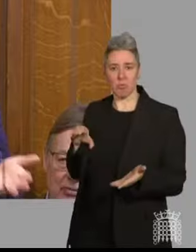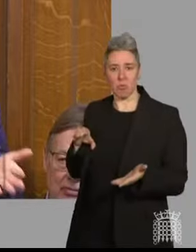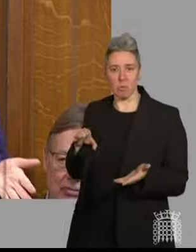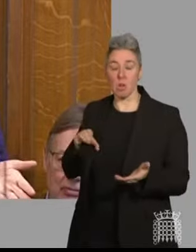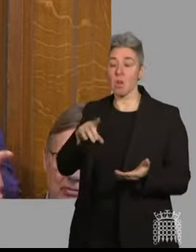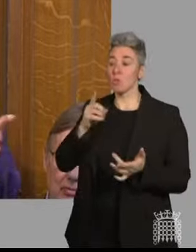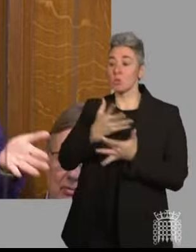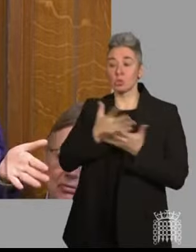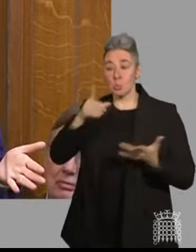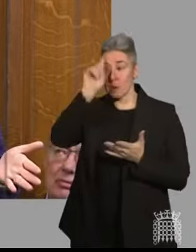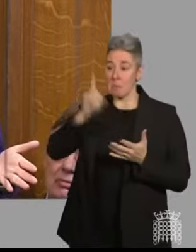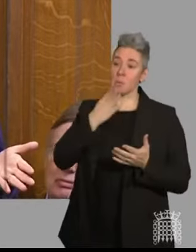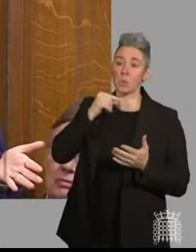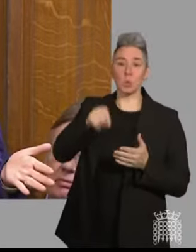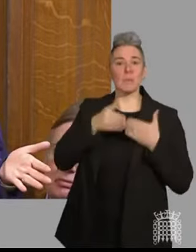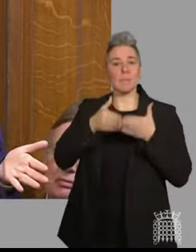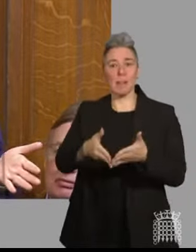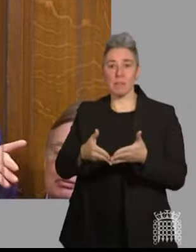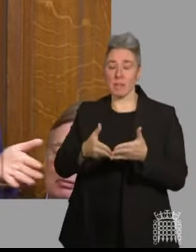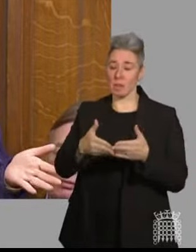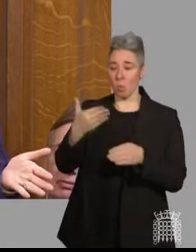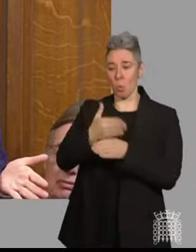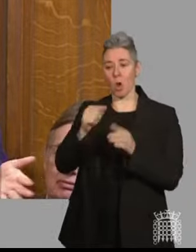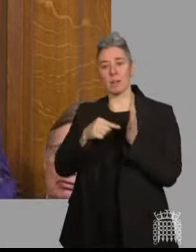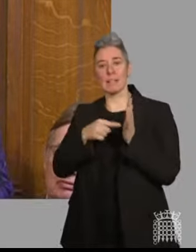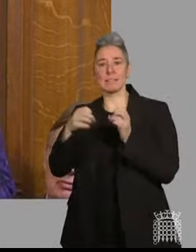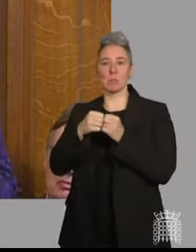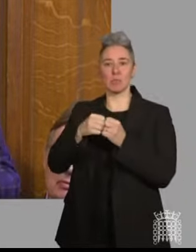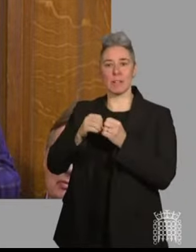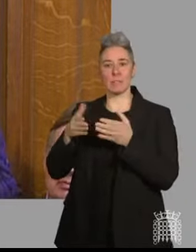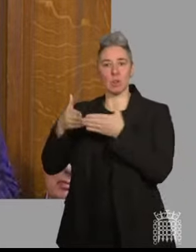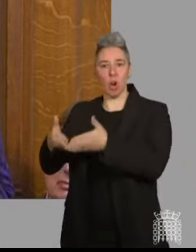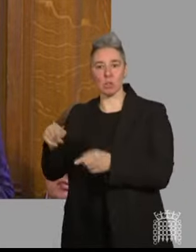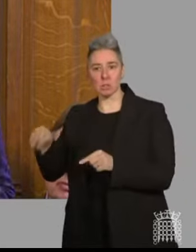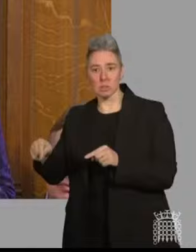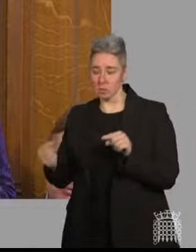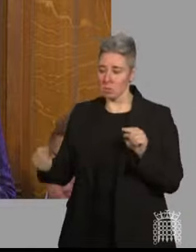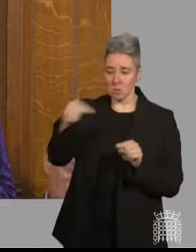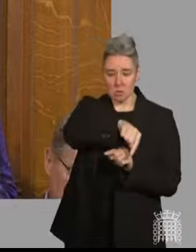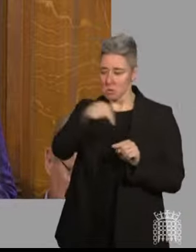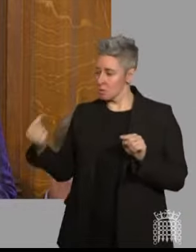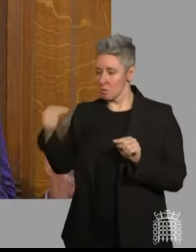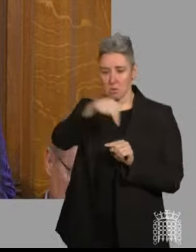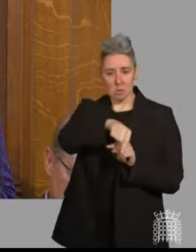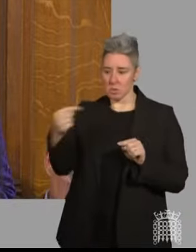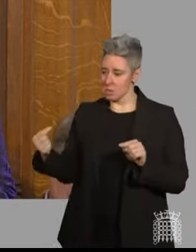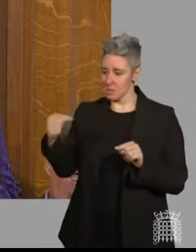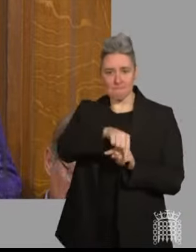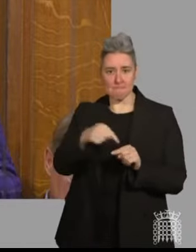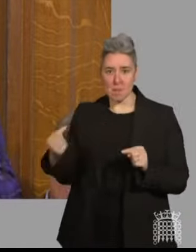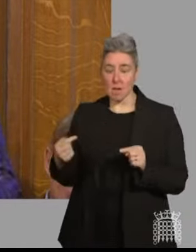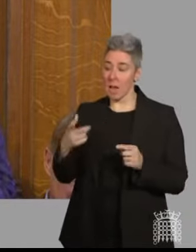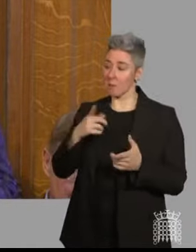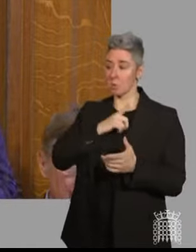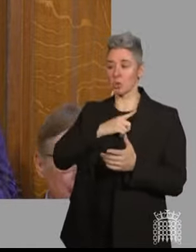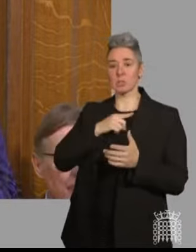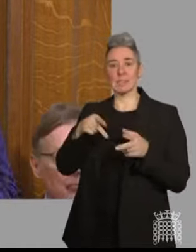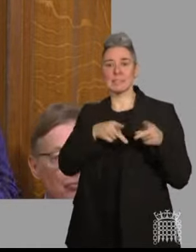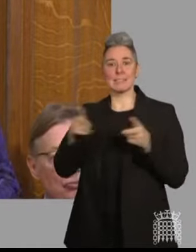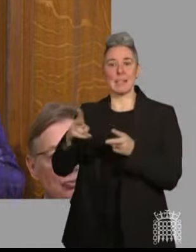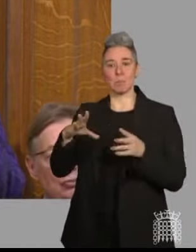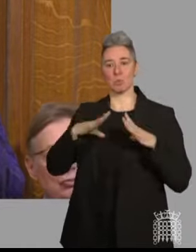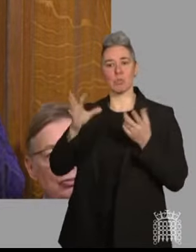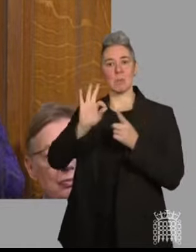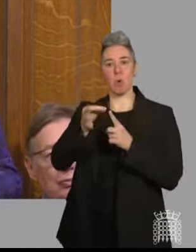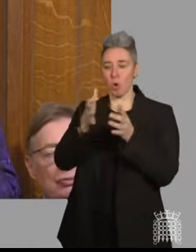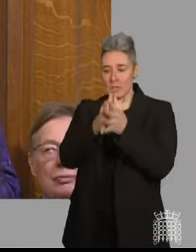and the incumbent expansion of the Thames Freeport, would my right honourable friend encourage the local authorities to do all they can to make sure